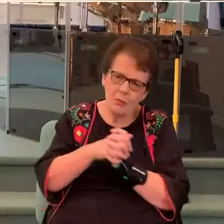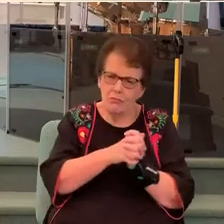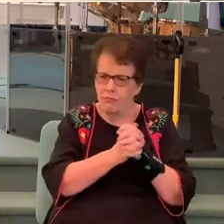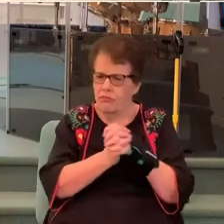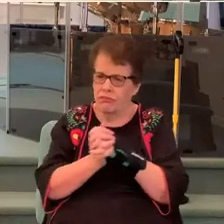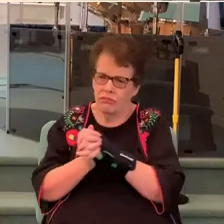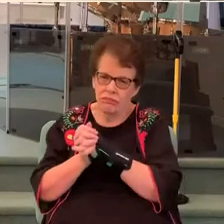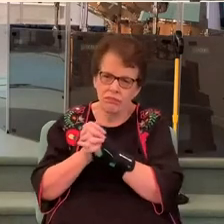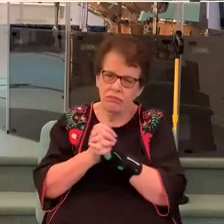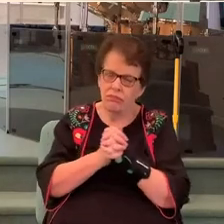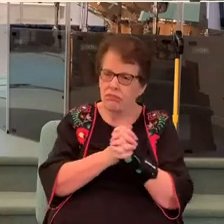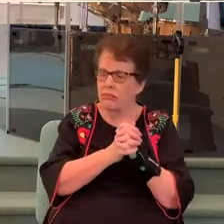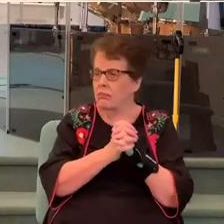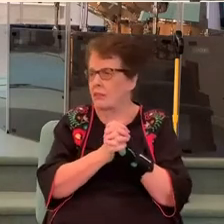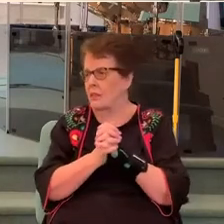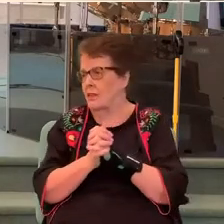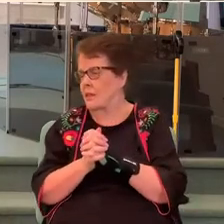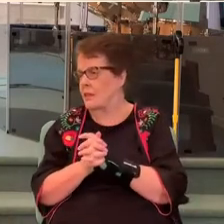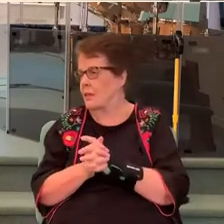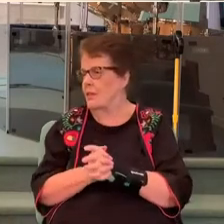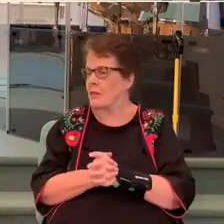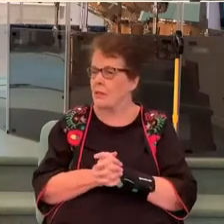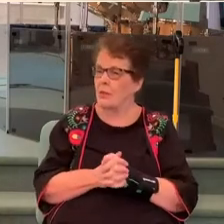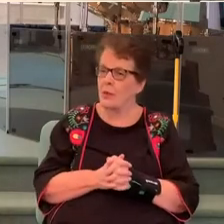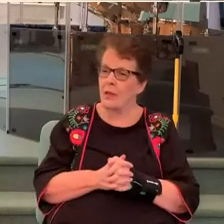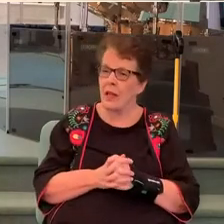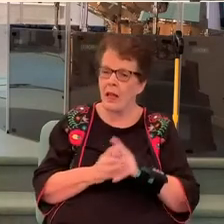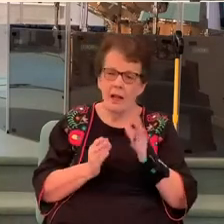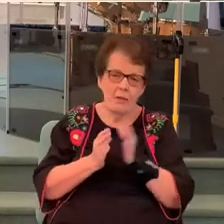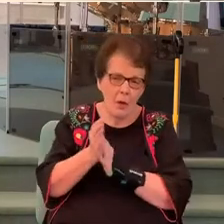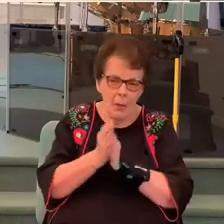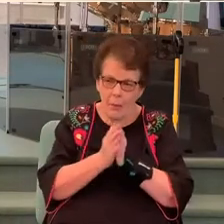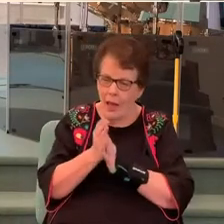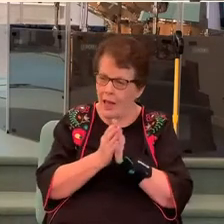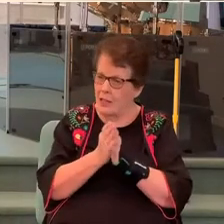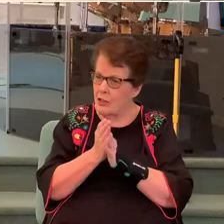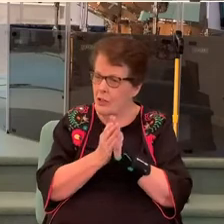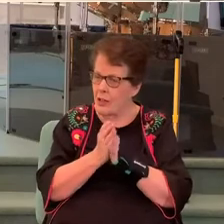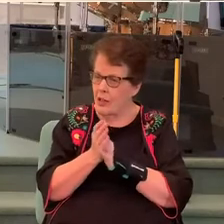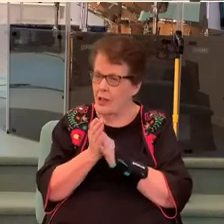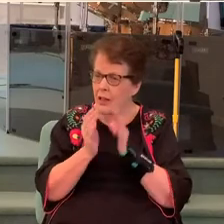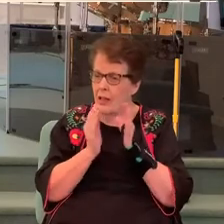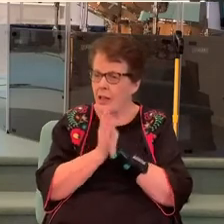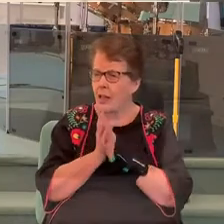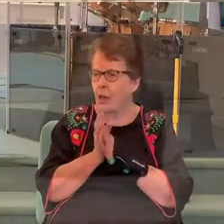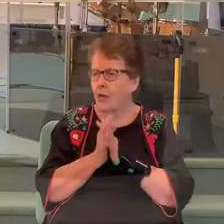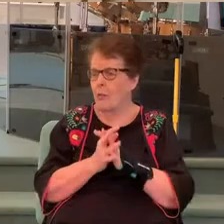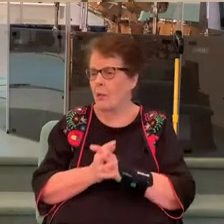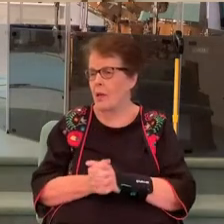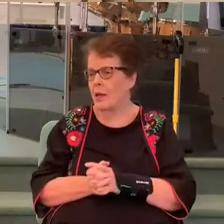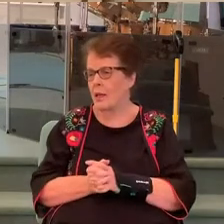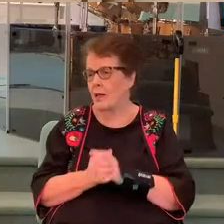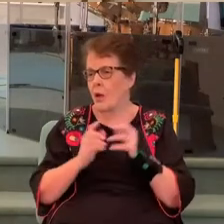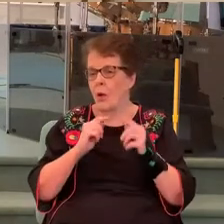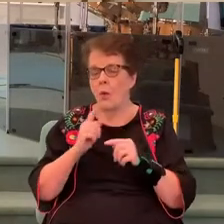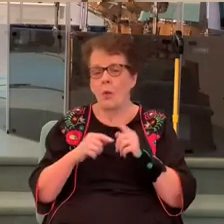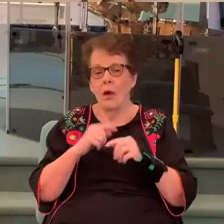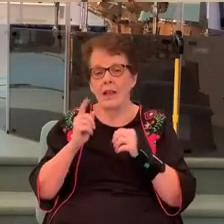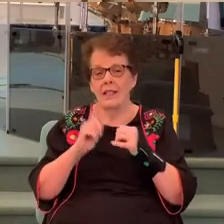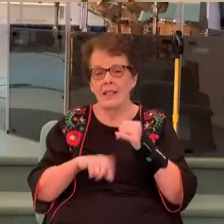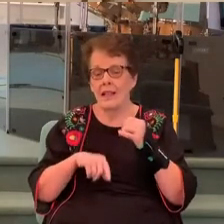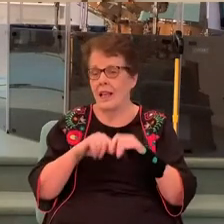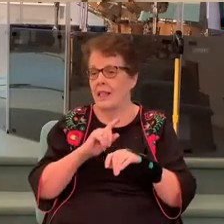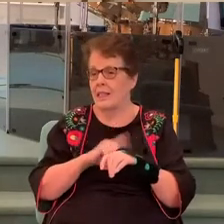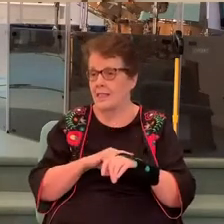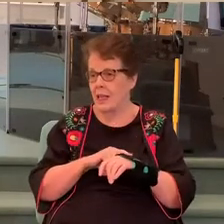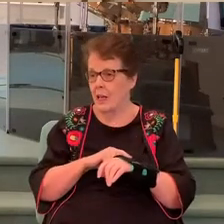passion? Ravenhill talks about being an organizer instead of an agonizer. When is the last time,